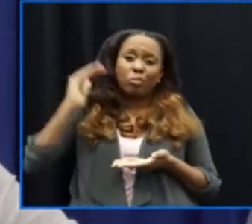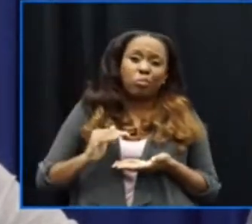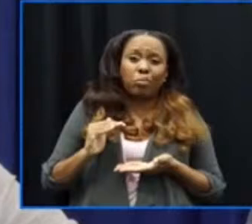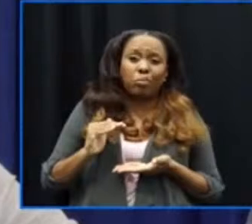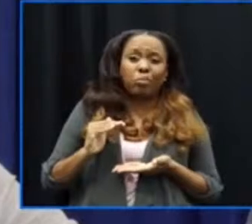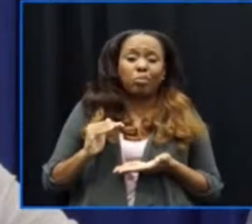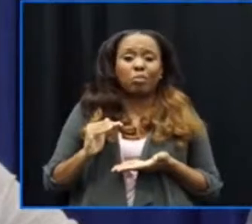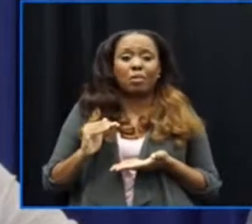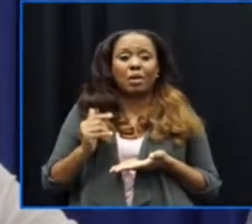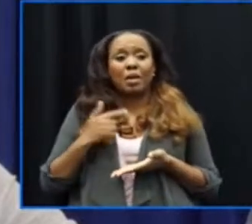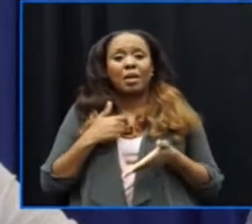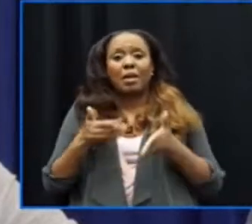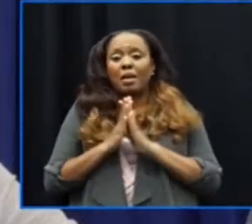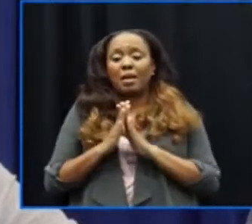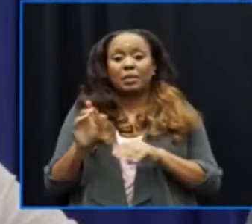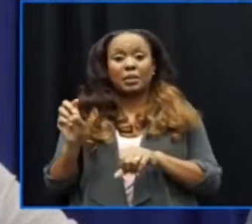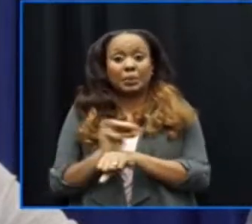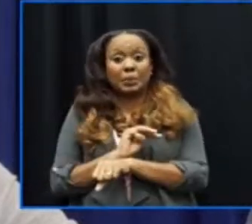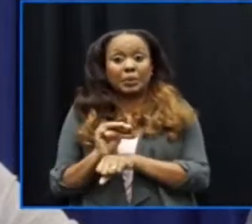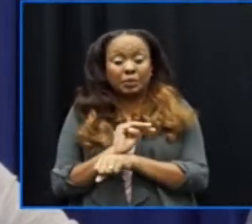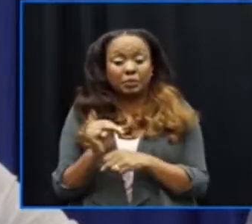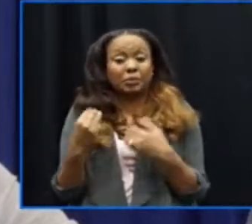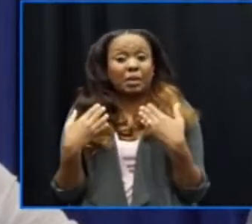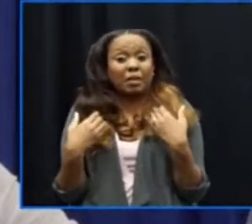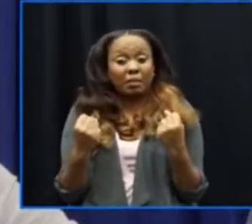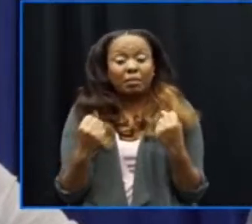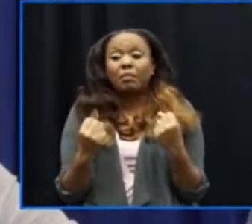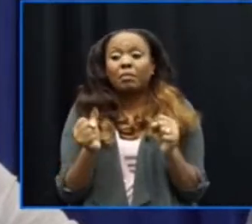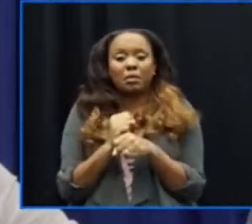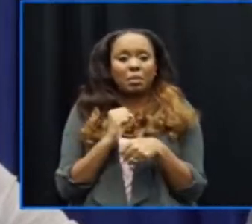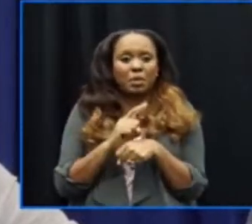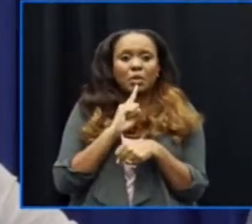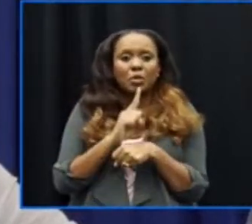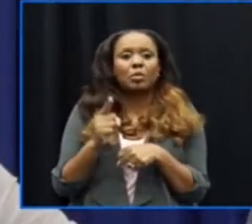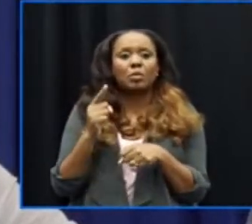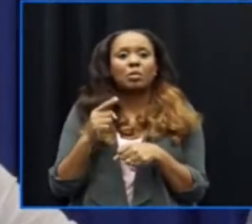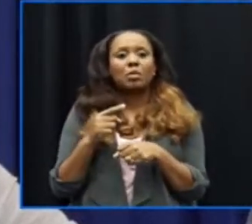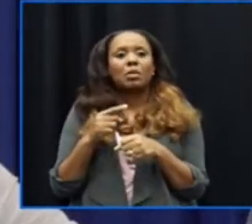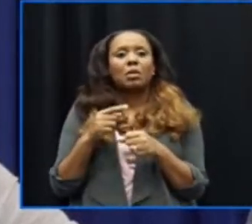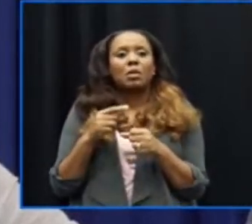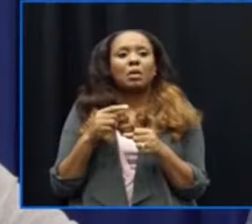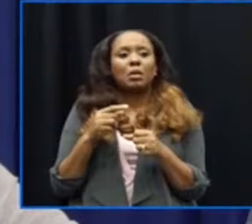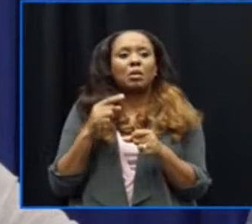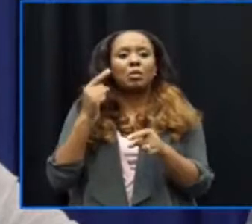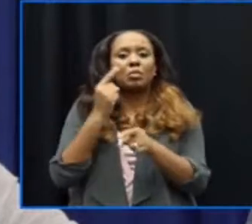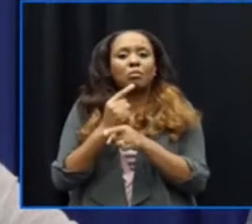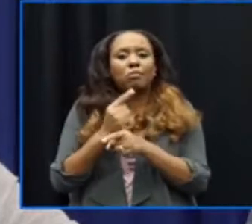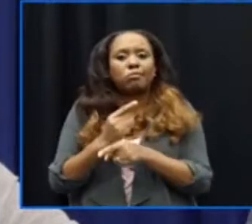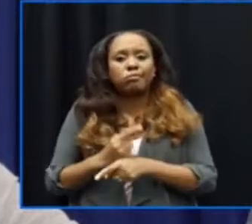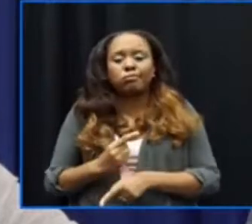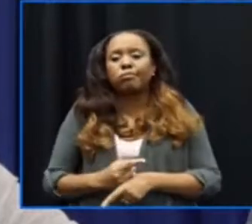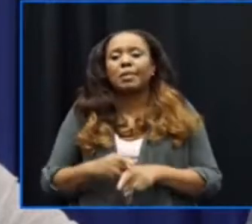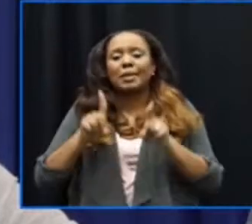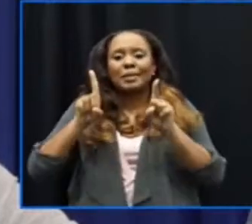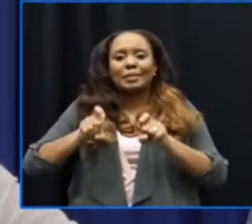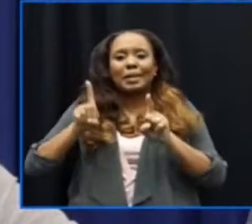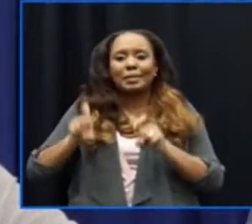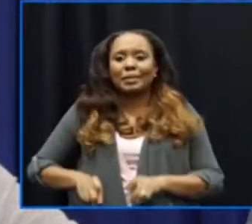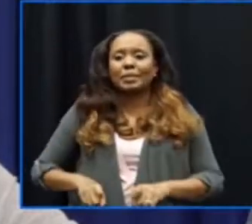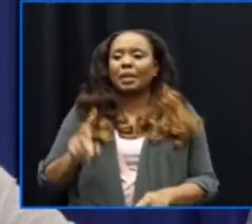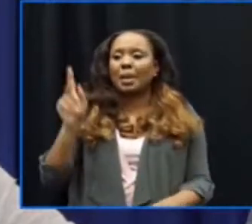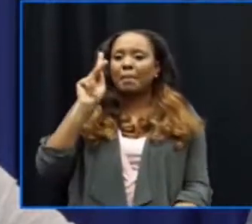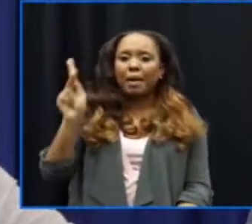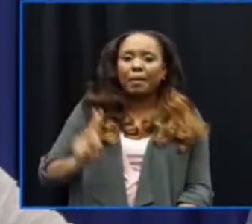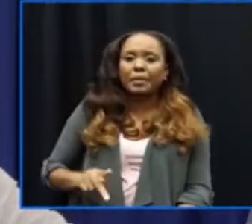And I've asked the Ministry of Health to ensure that there can be regular testing, parish by parish by parish, both in terms